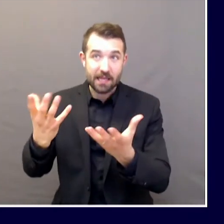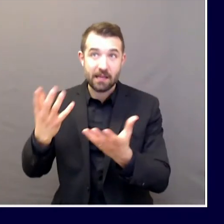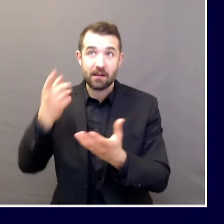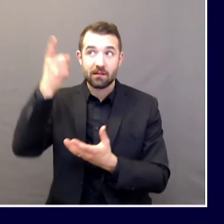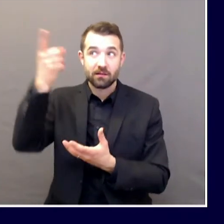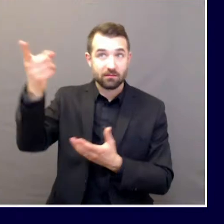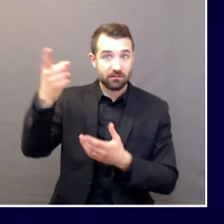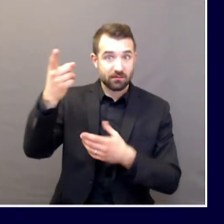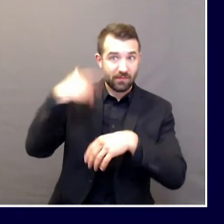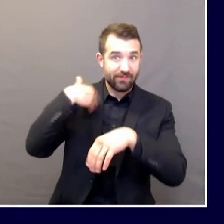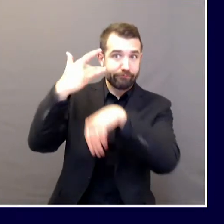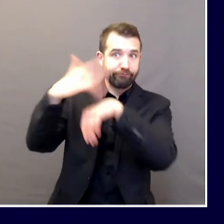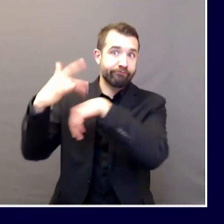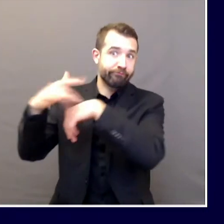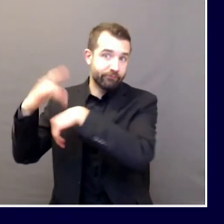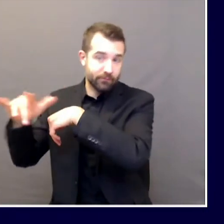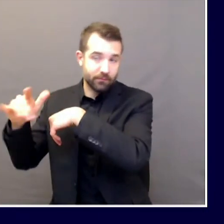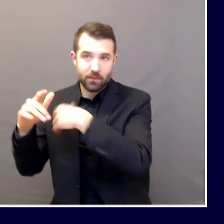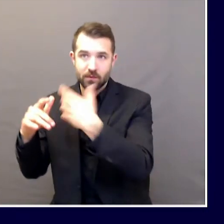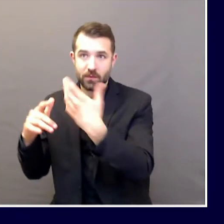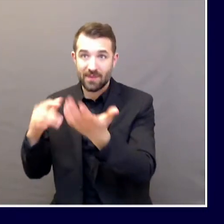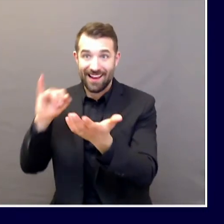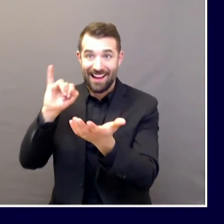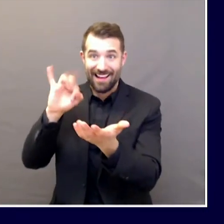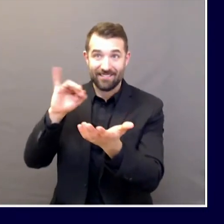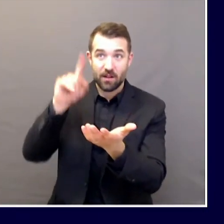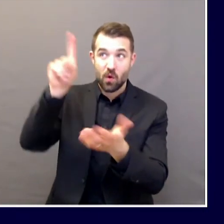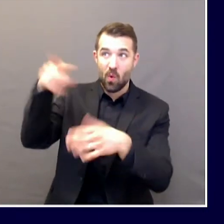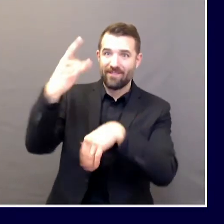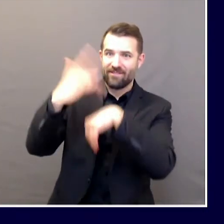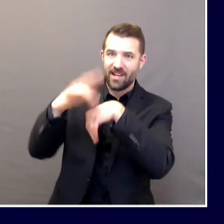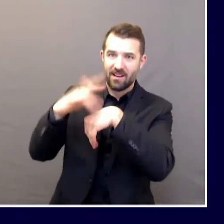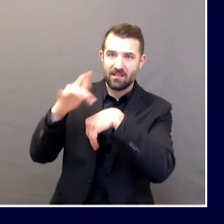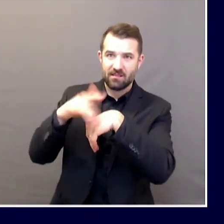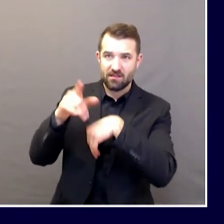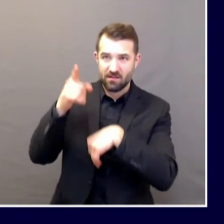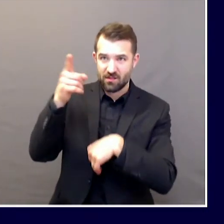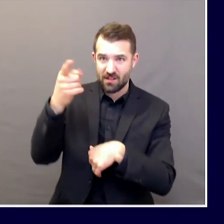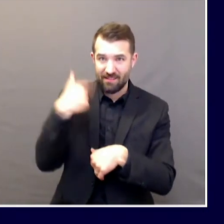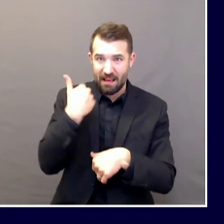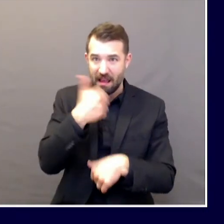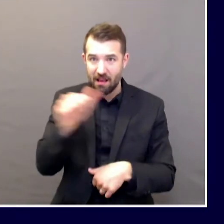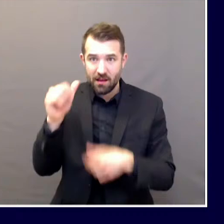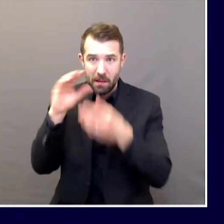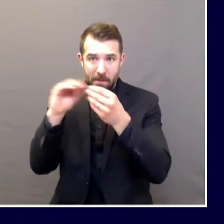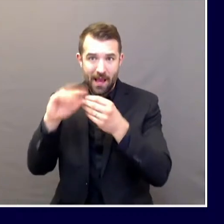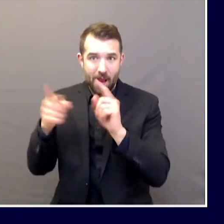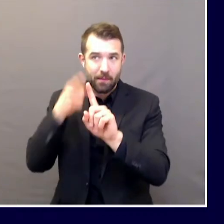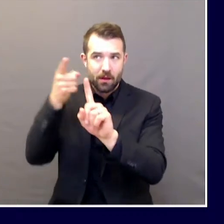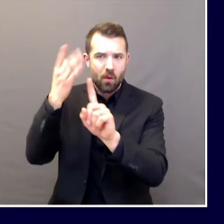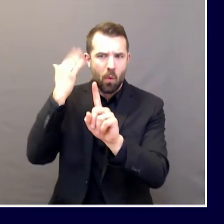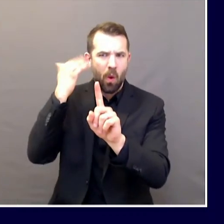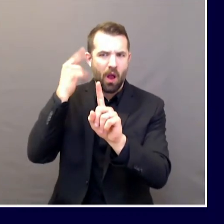of broader trends, whether it's vaccine hesitancy in the Bangor region or anything like that?